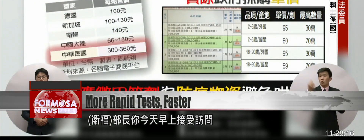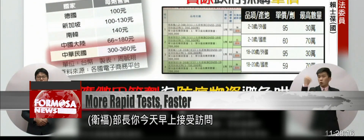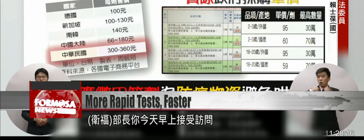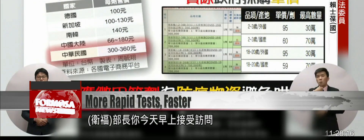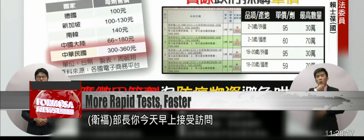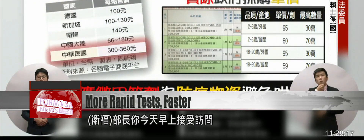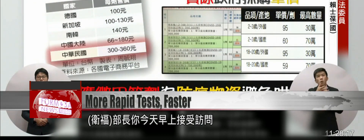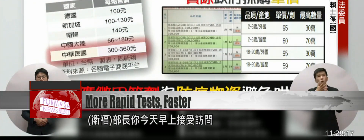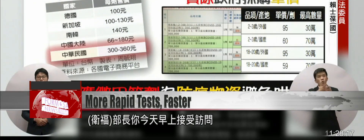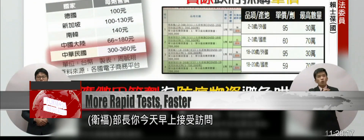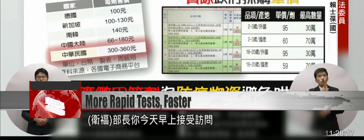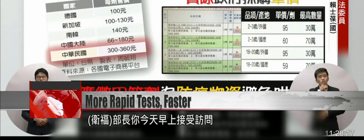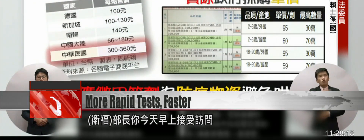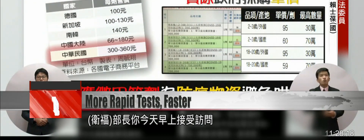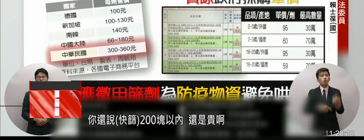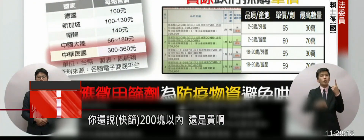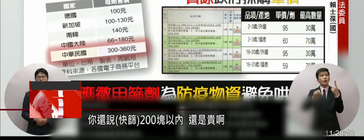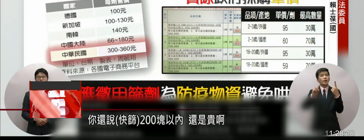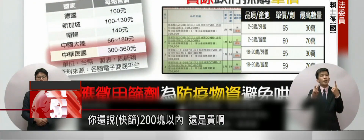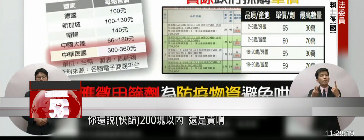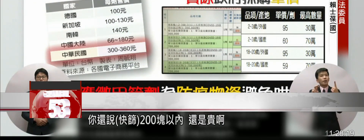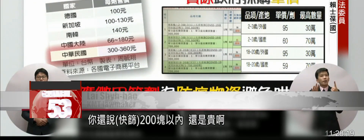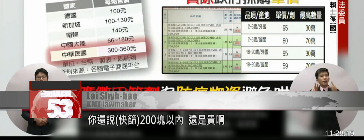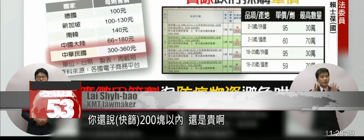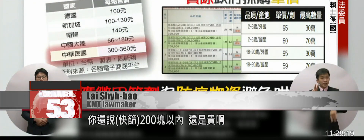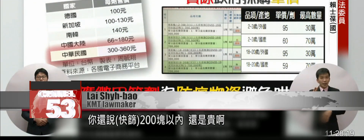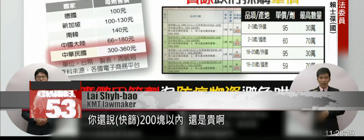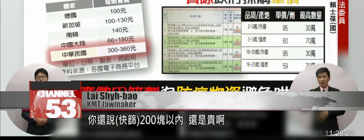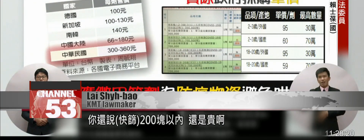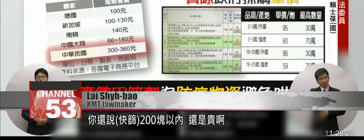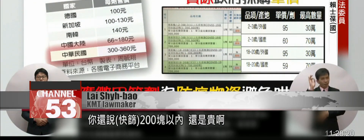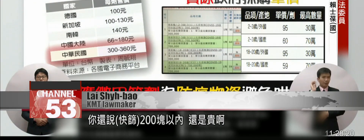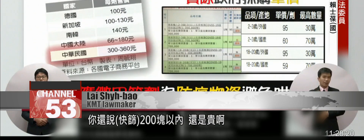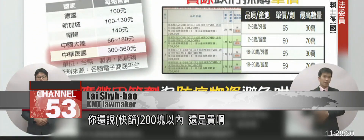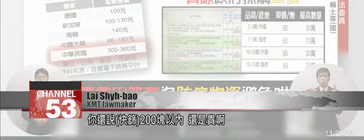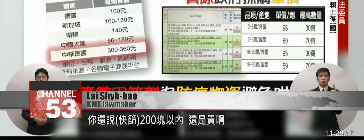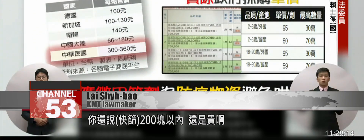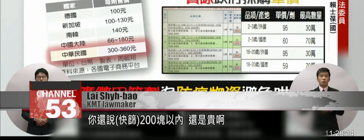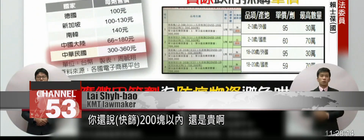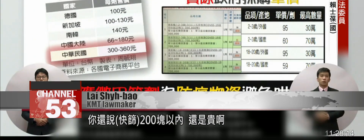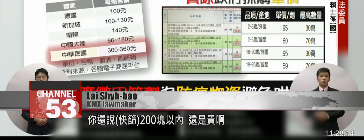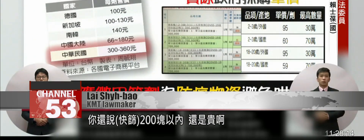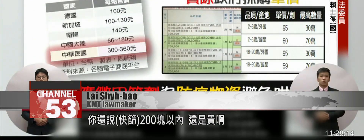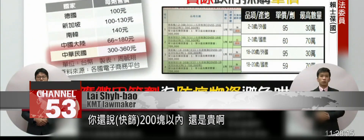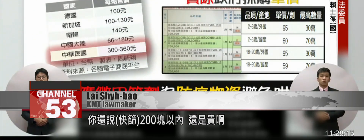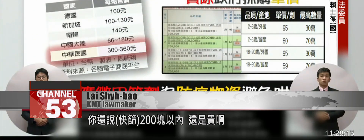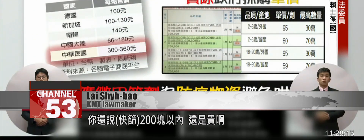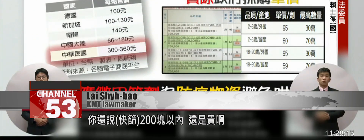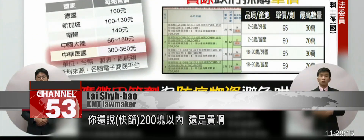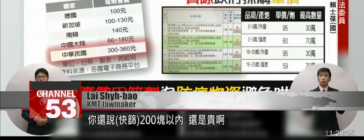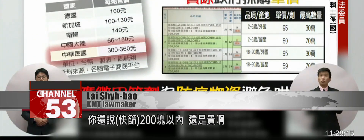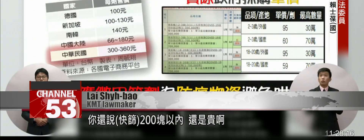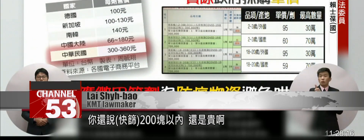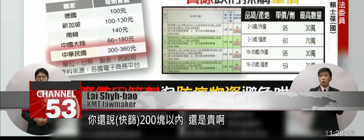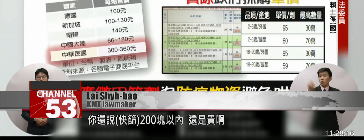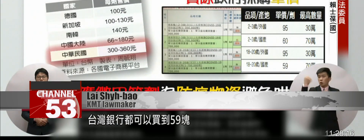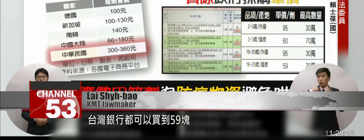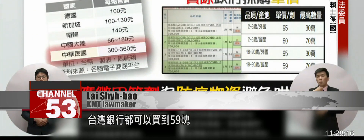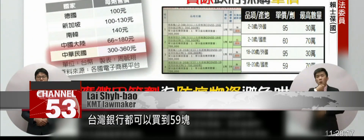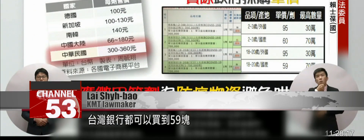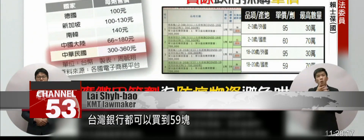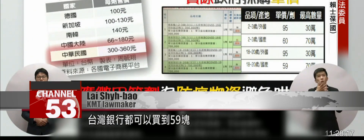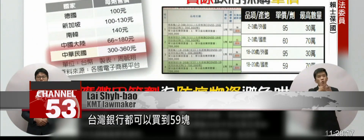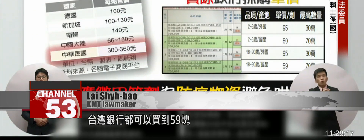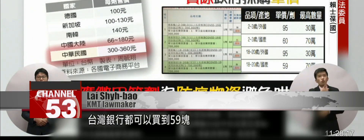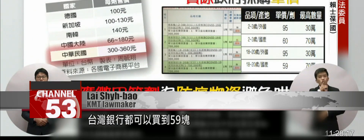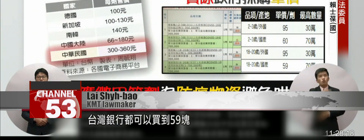Minister, during an interview this morning, you said you wanted to bring down the price of rapid tests to 200 NT or less, but that's still expensive. The